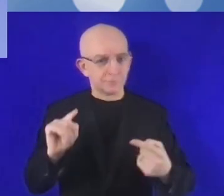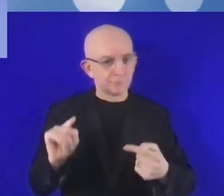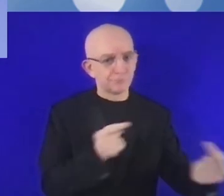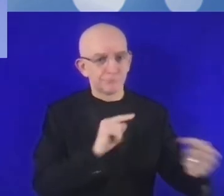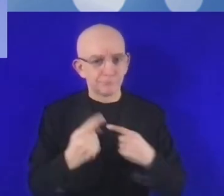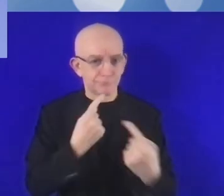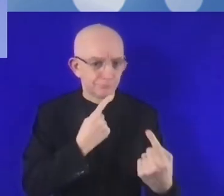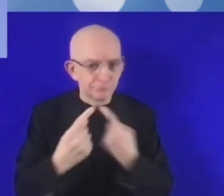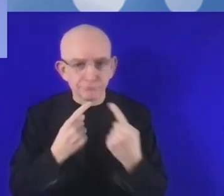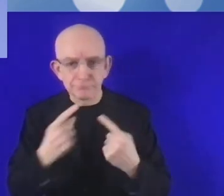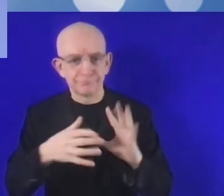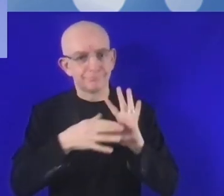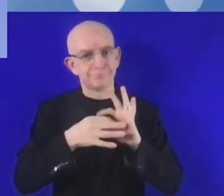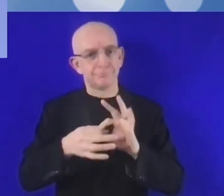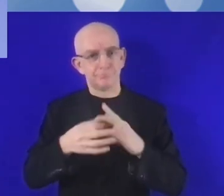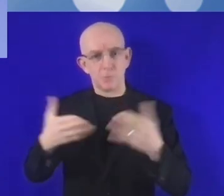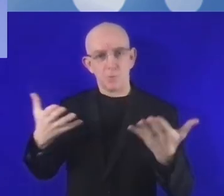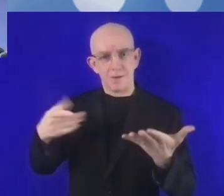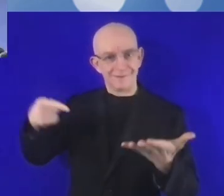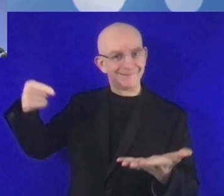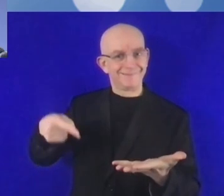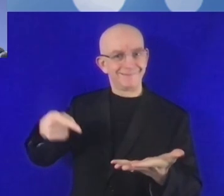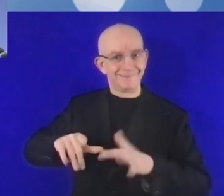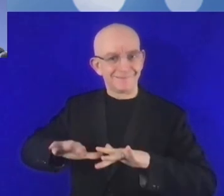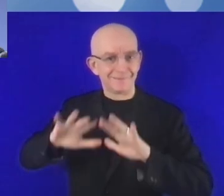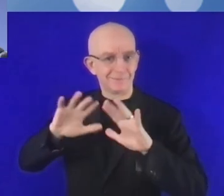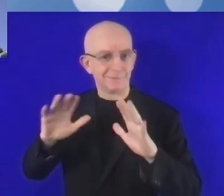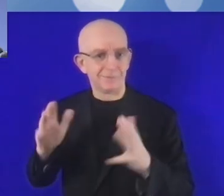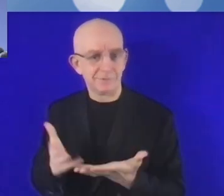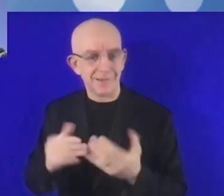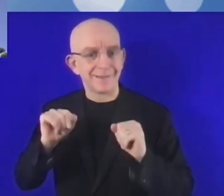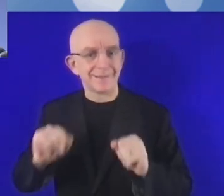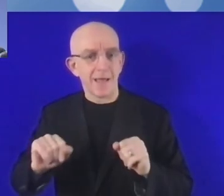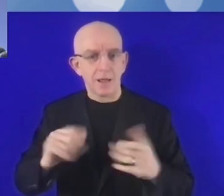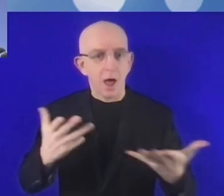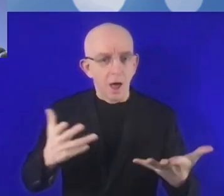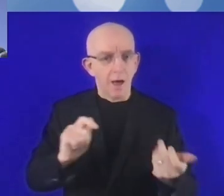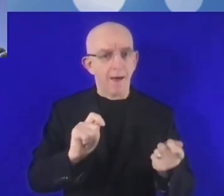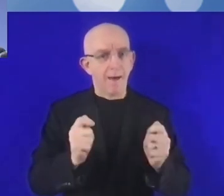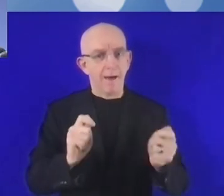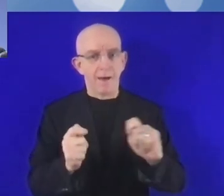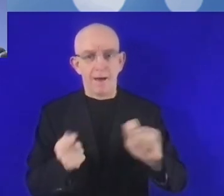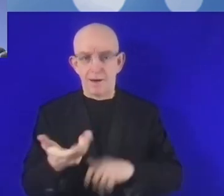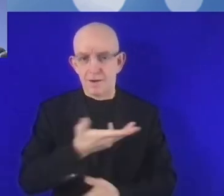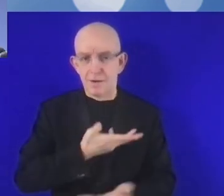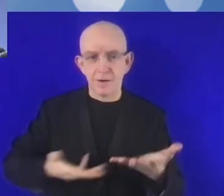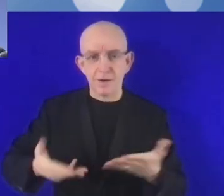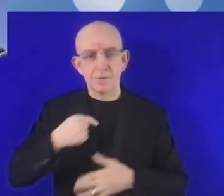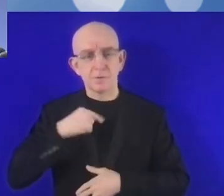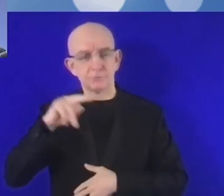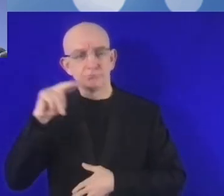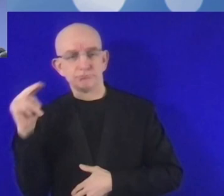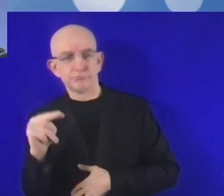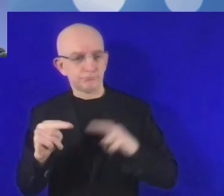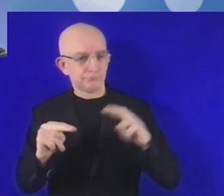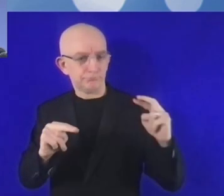During the 5 days of this year's edition of the forum, there will be 300 events, activities, and